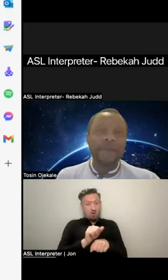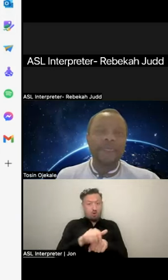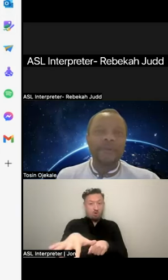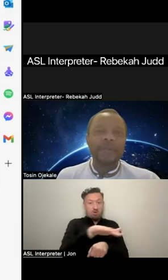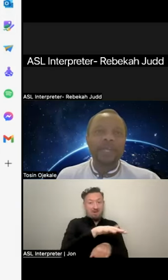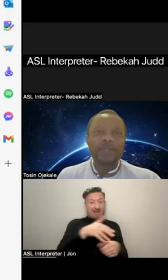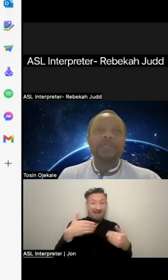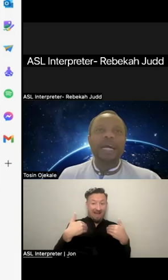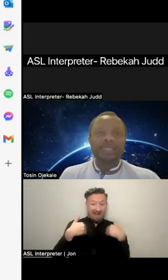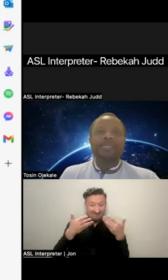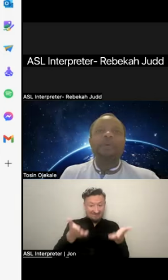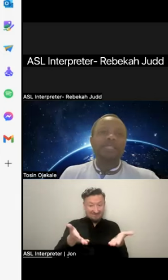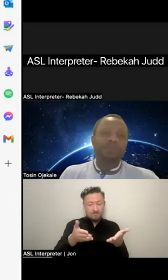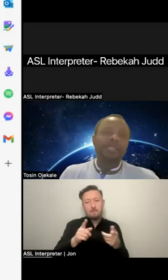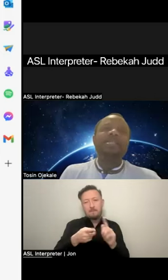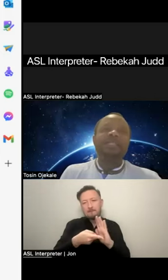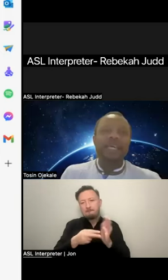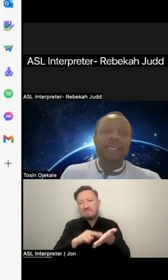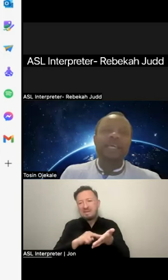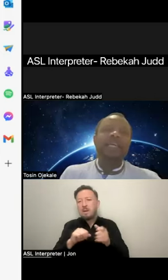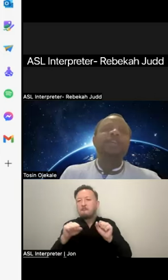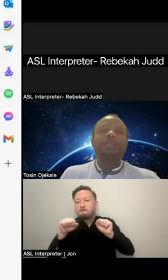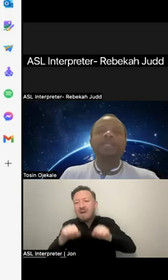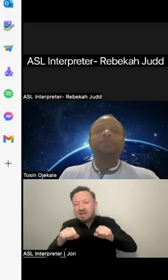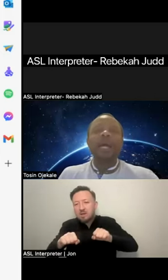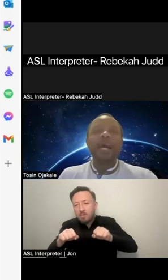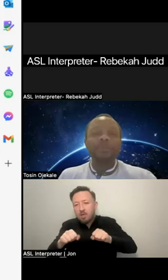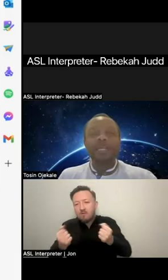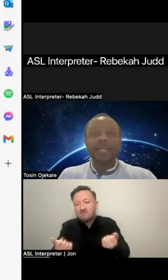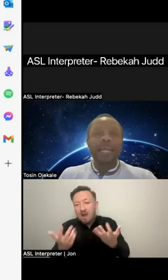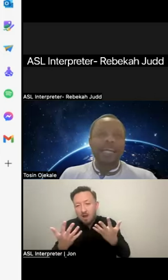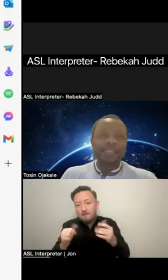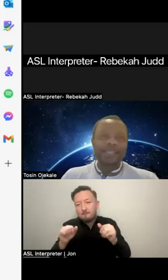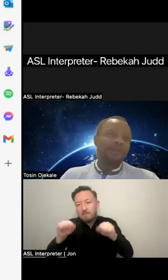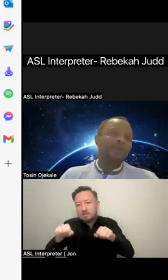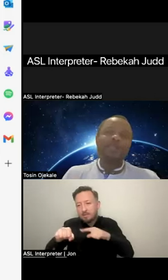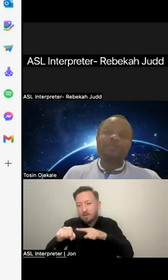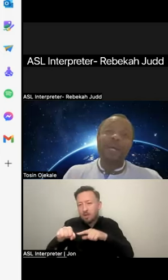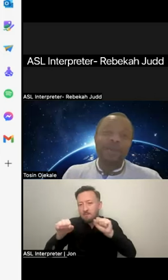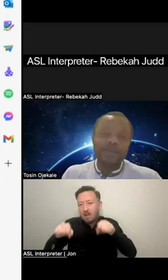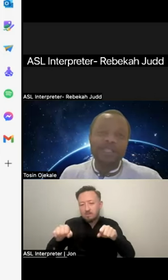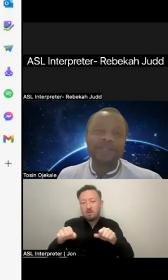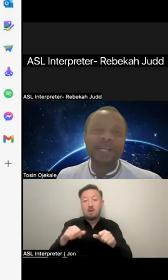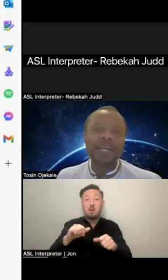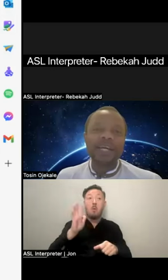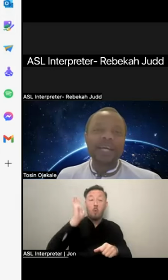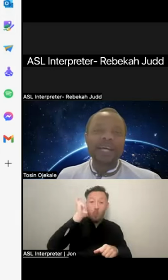fire. Okay, so that's the possibility is there. It doesn't mean it will happen. And like I said, some of us might